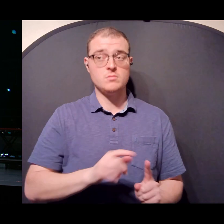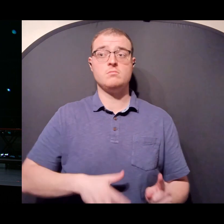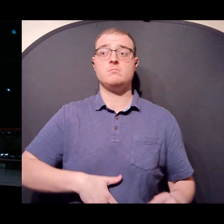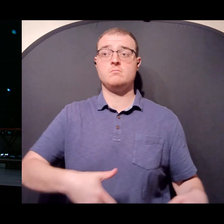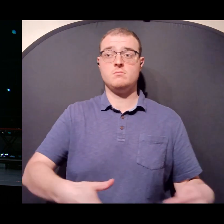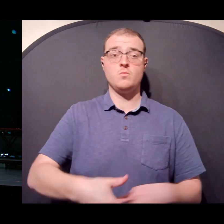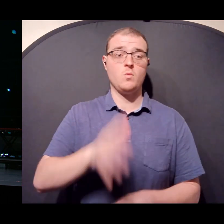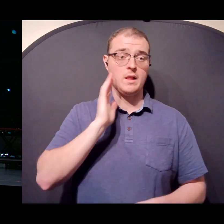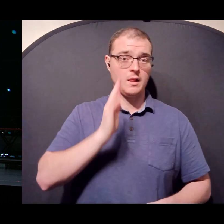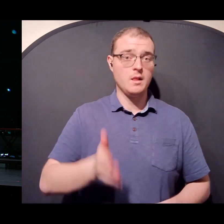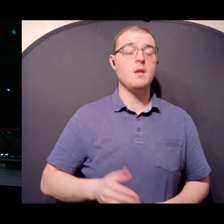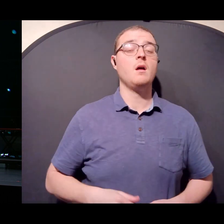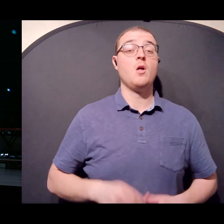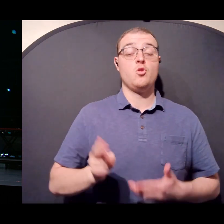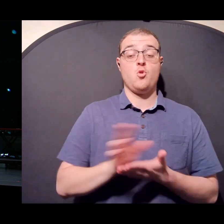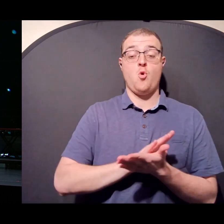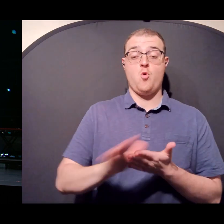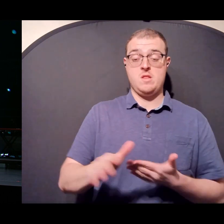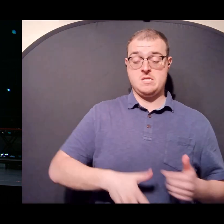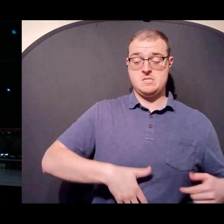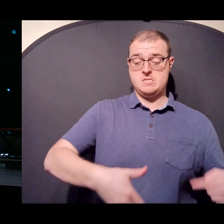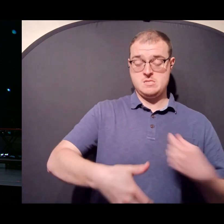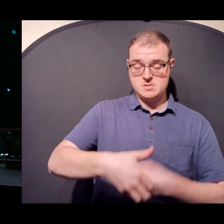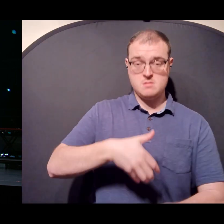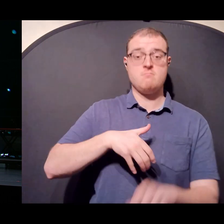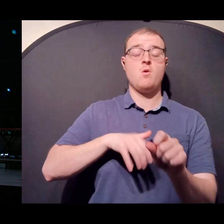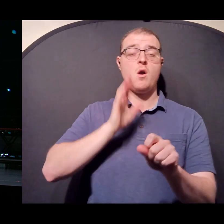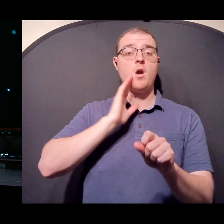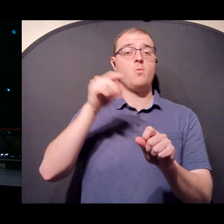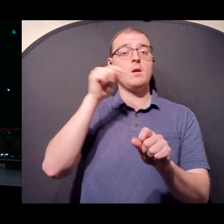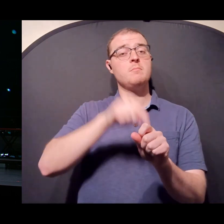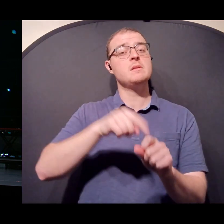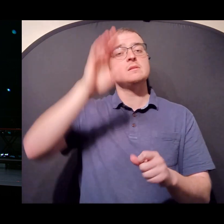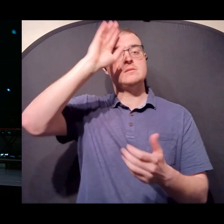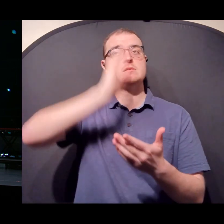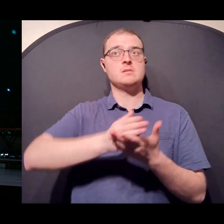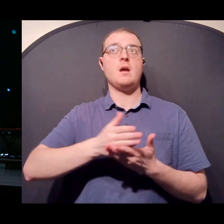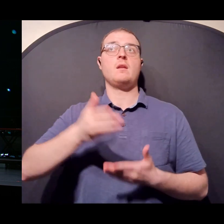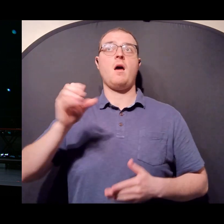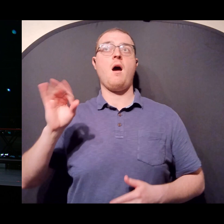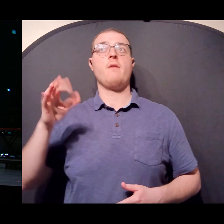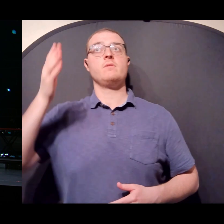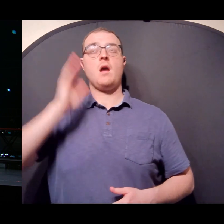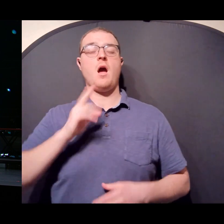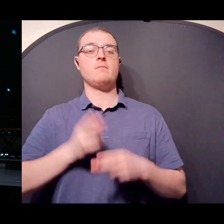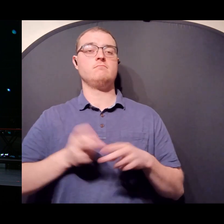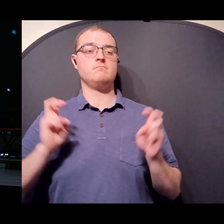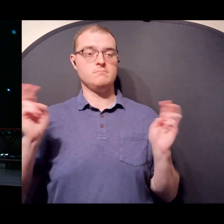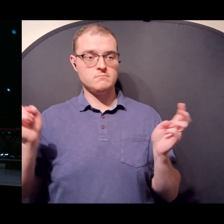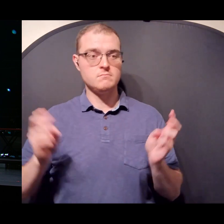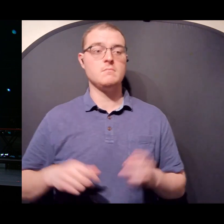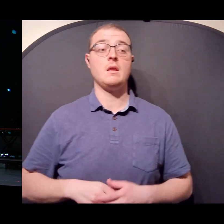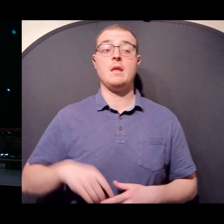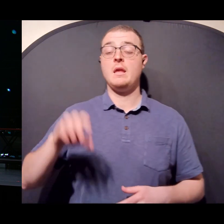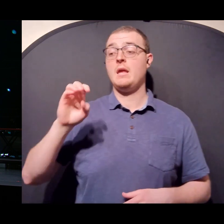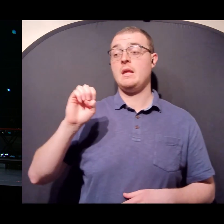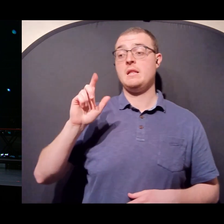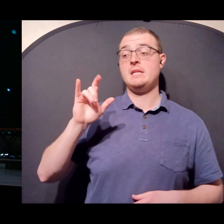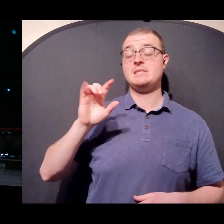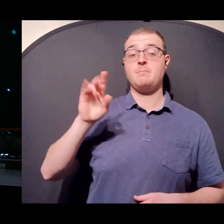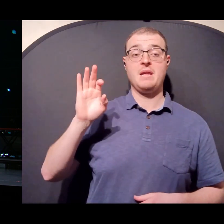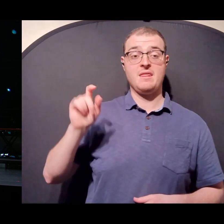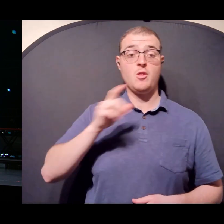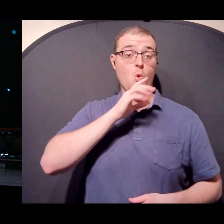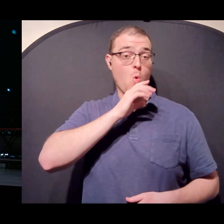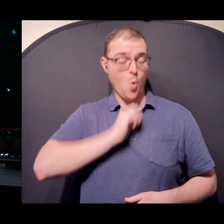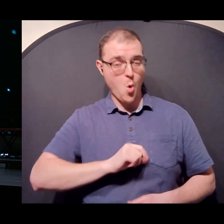overshadow you. So the Holy One to be born will be called the Son of God. Even, Elizabeth, your relative, is going to have a child